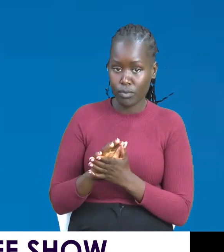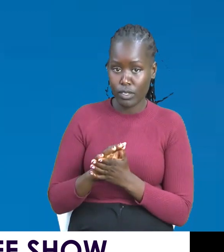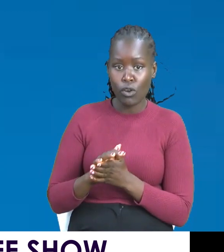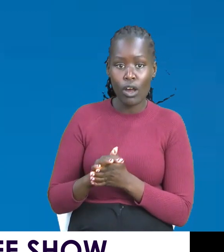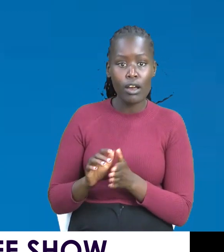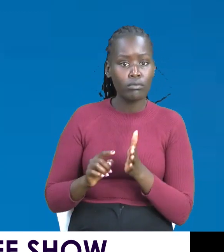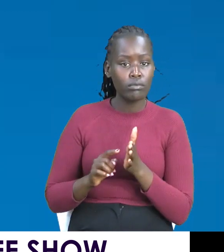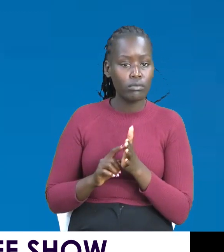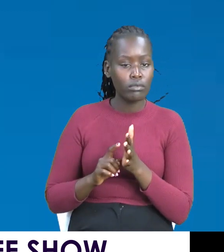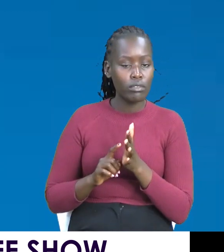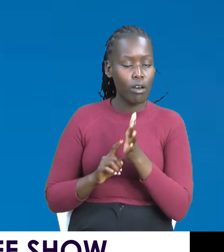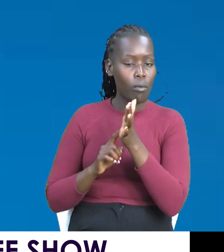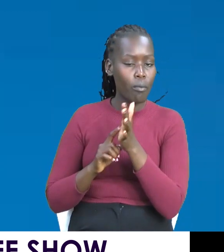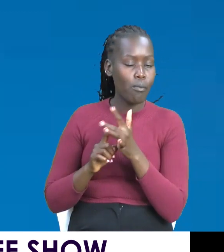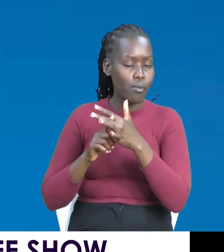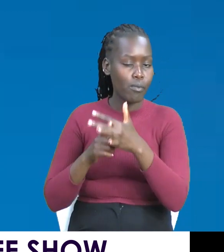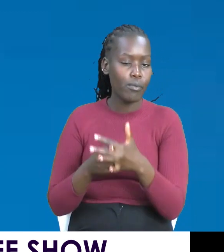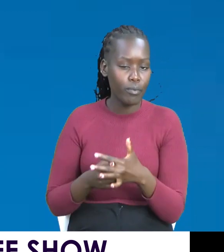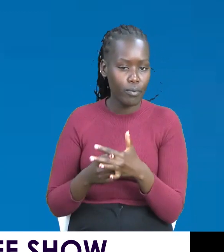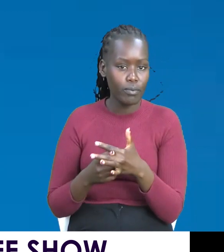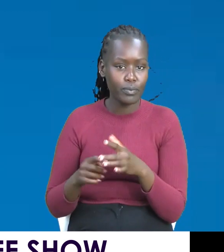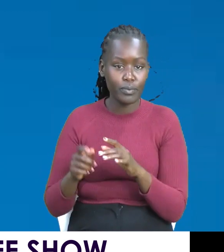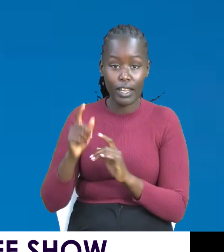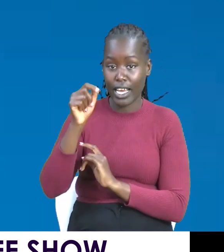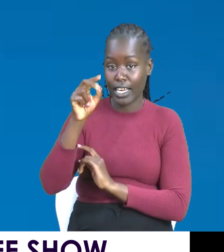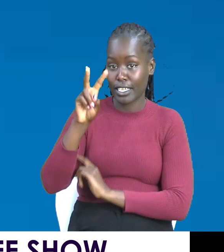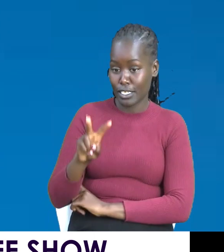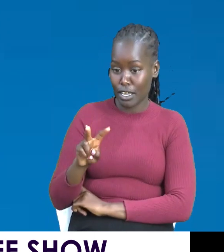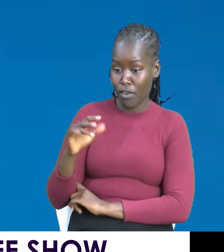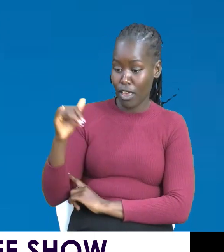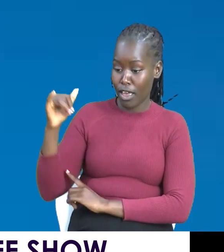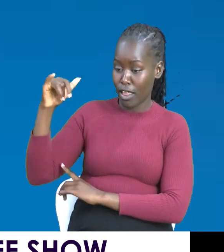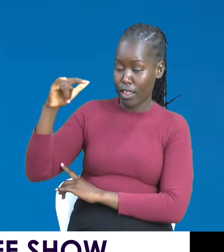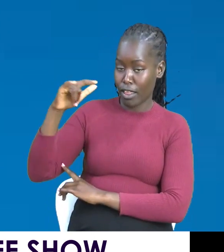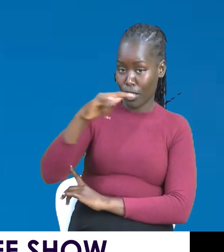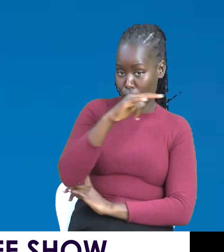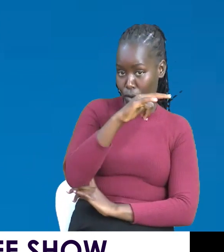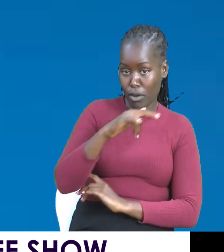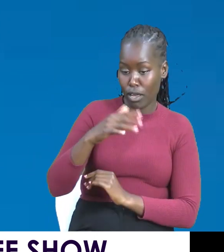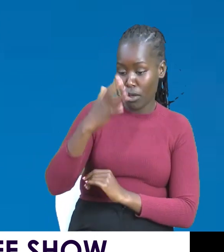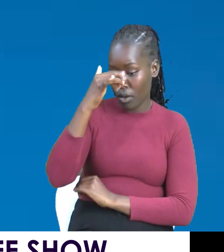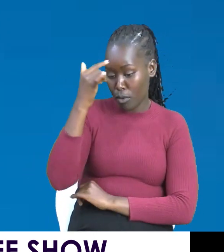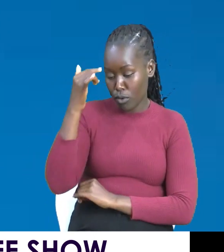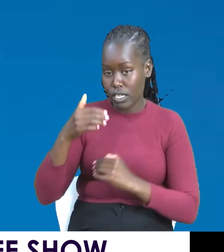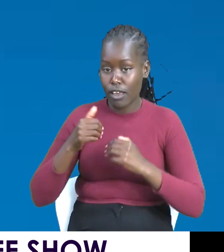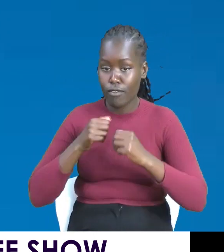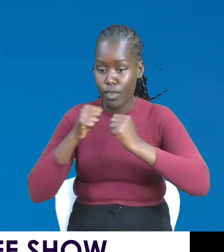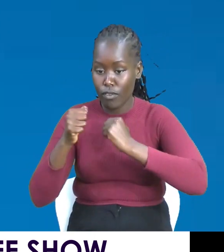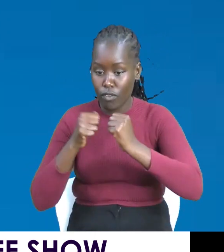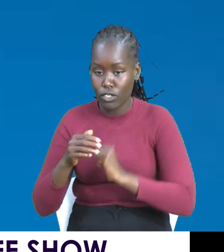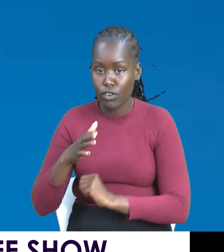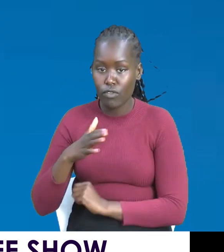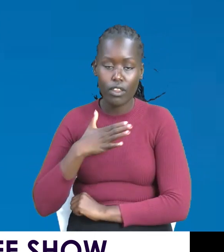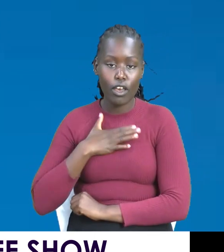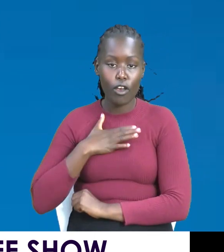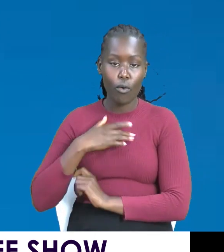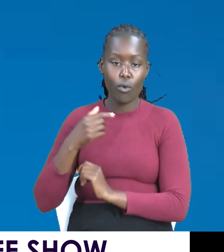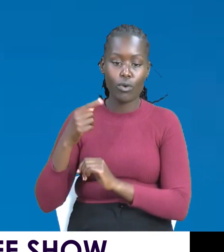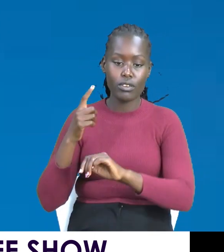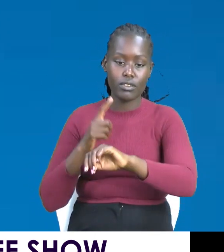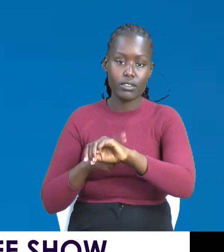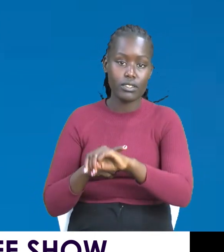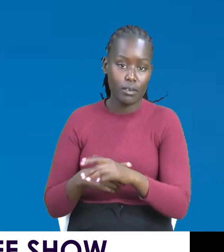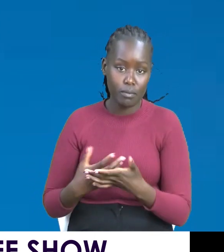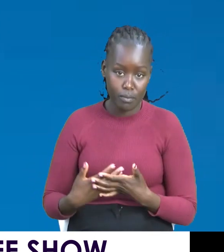television. They innovated the aeroplane, because they had their battles of their times. They came up with the computer in their